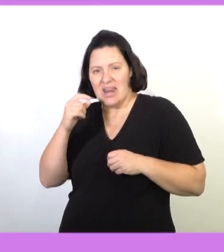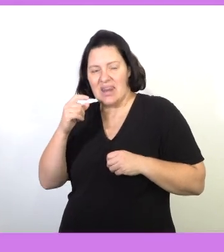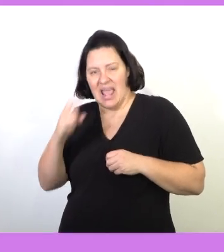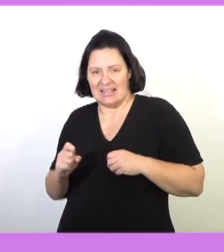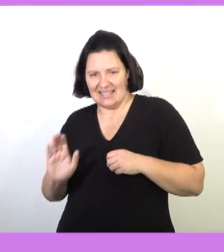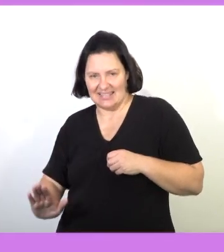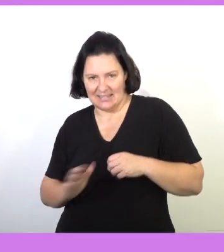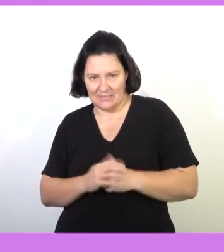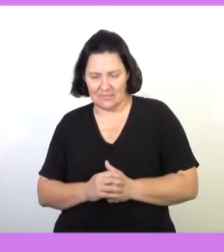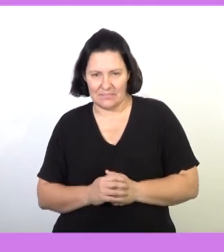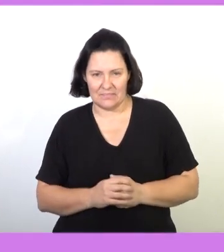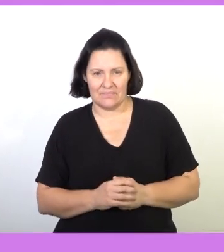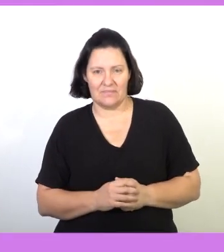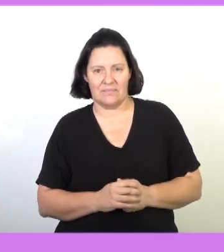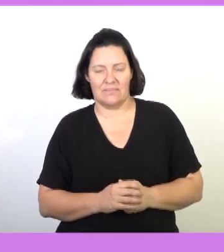phones made.